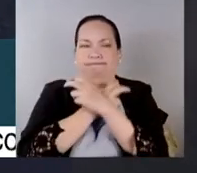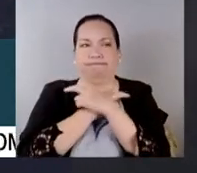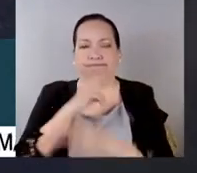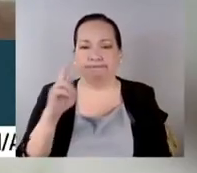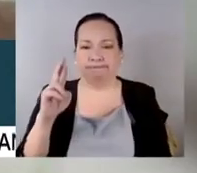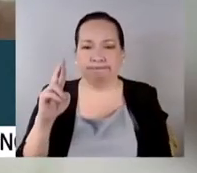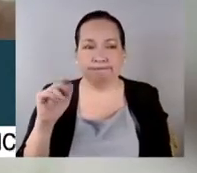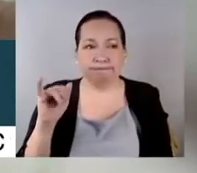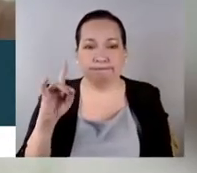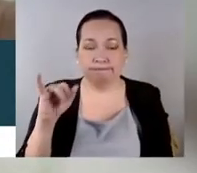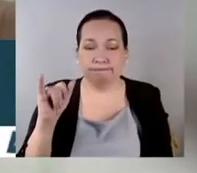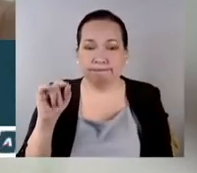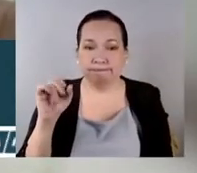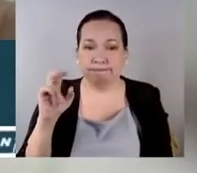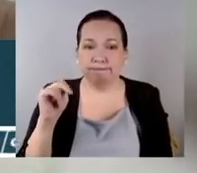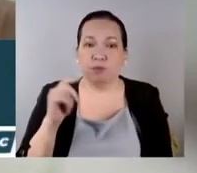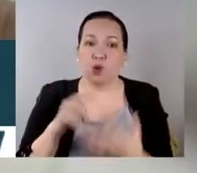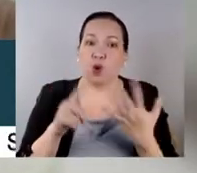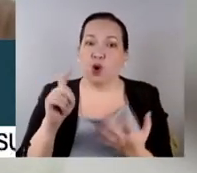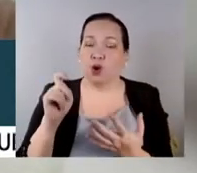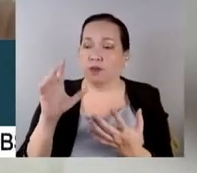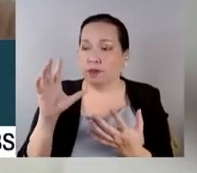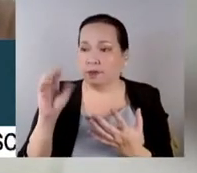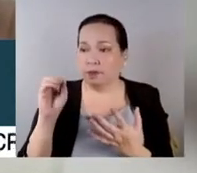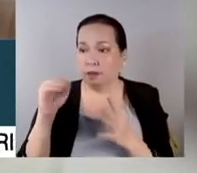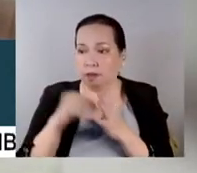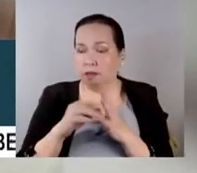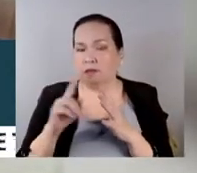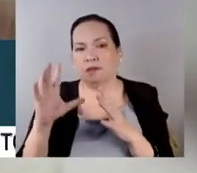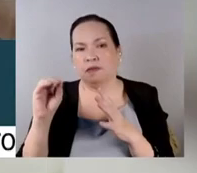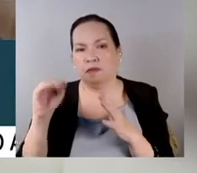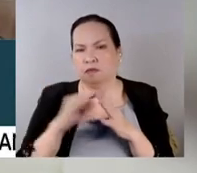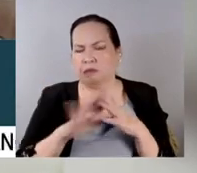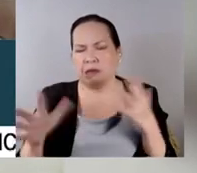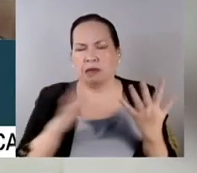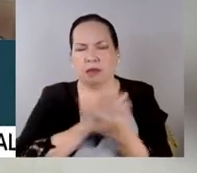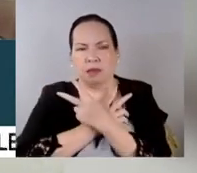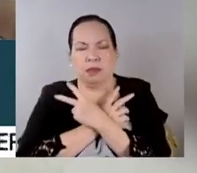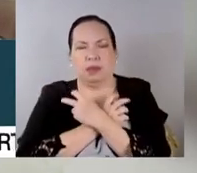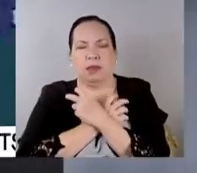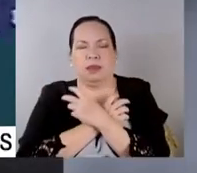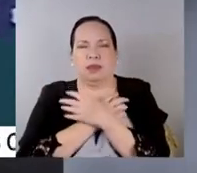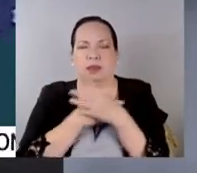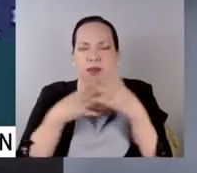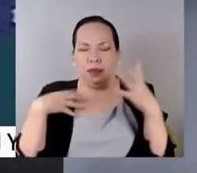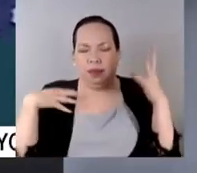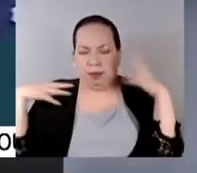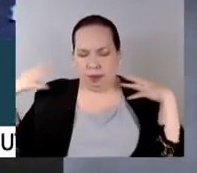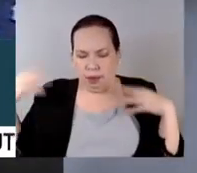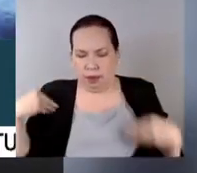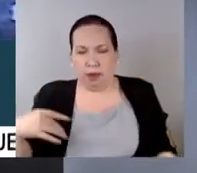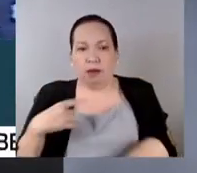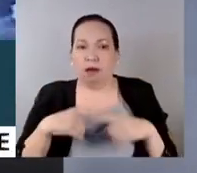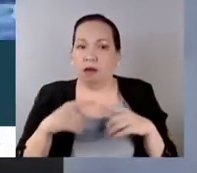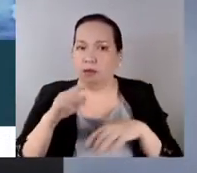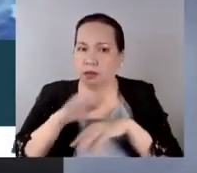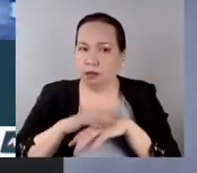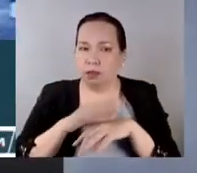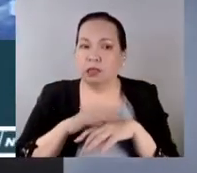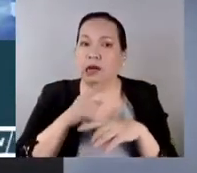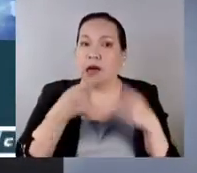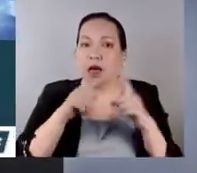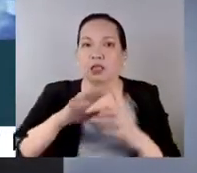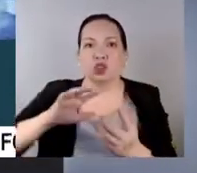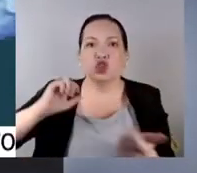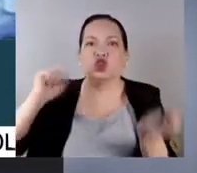fled the disaster while some suffered cancers from radiation poisoning. The UN added that the Chernobyl disaster altered the environment and